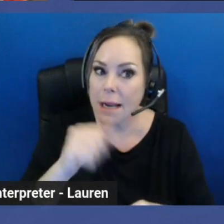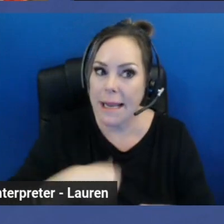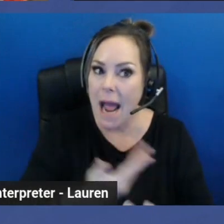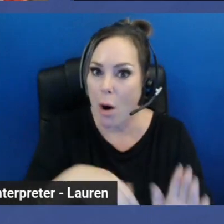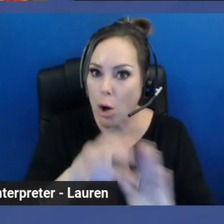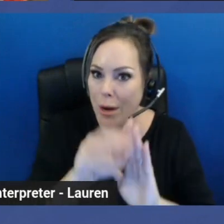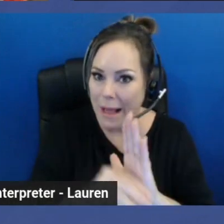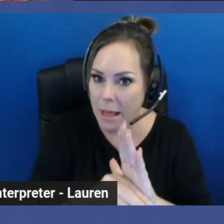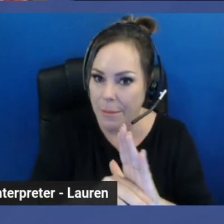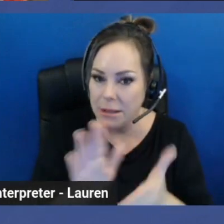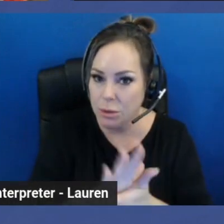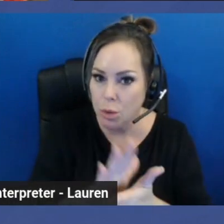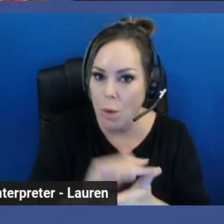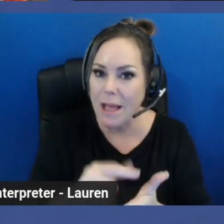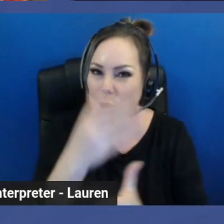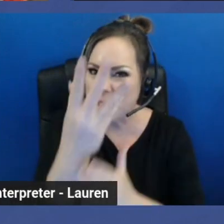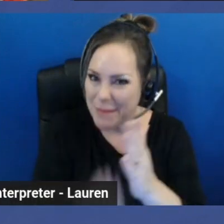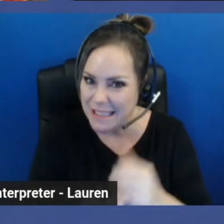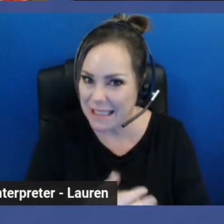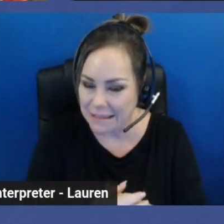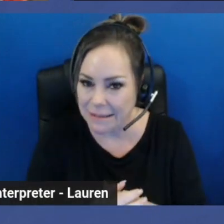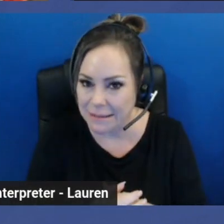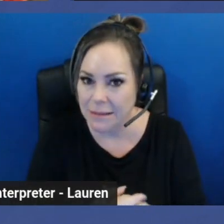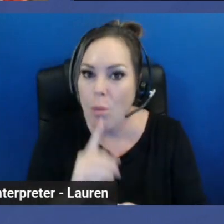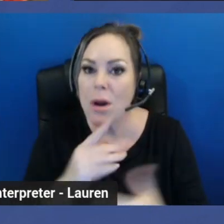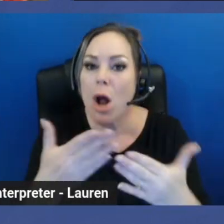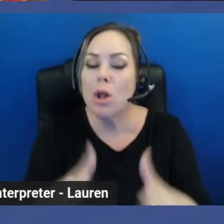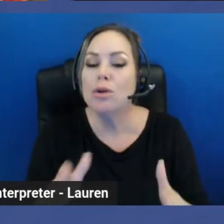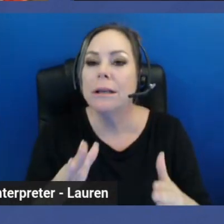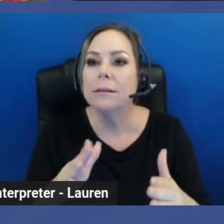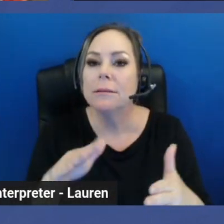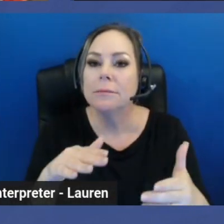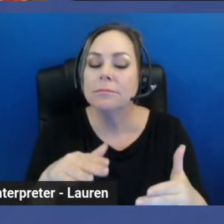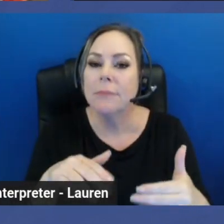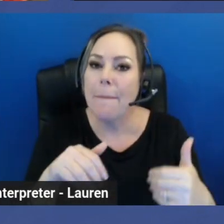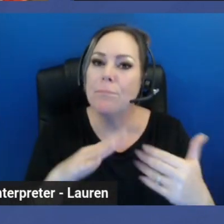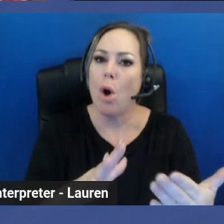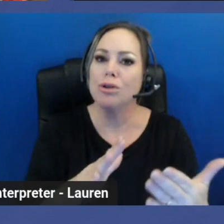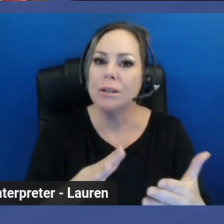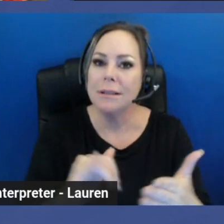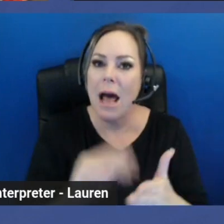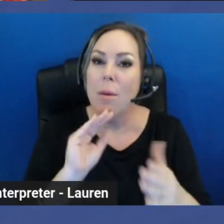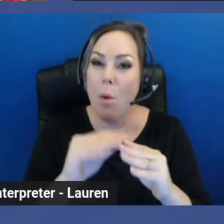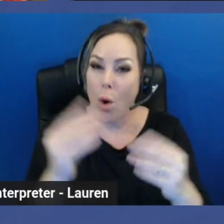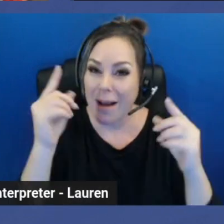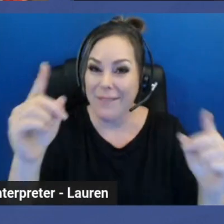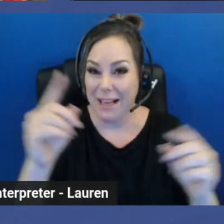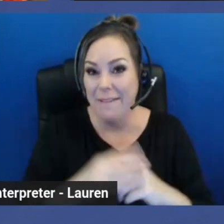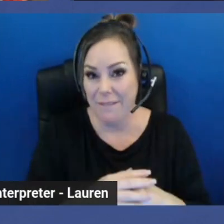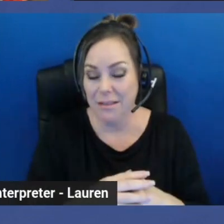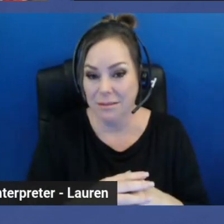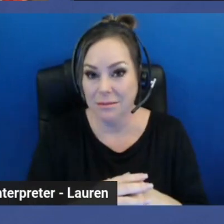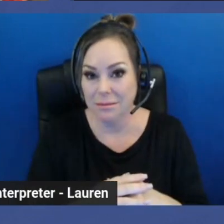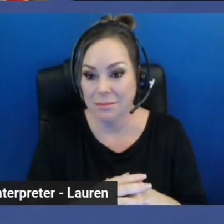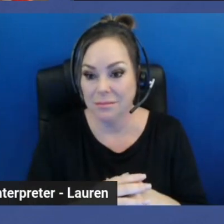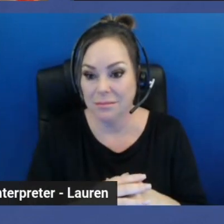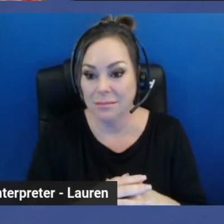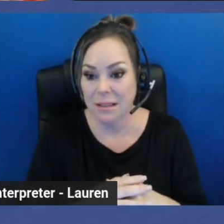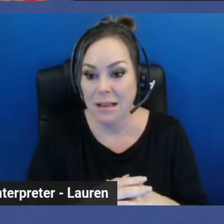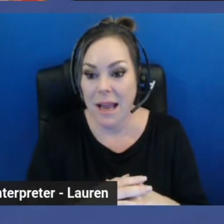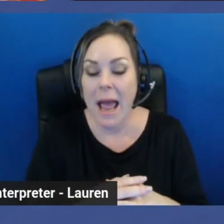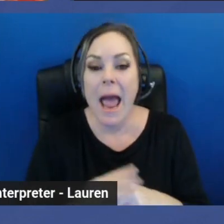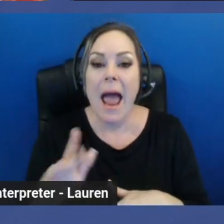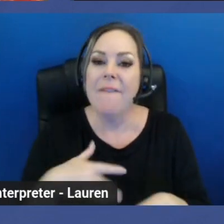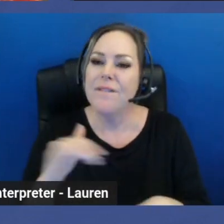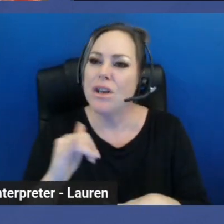kind of losing access to approaches that would be far more effective for this, what feels like this kind of over